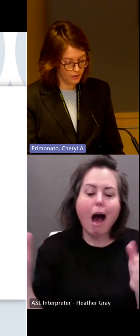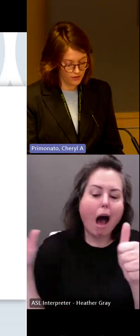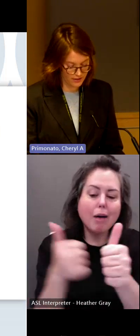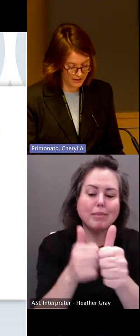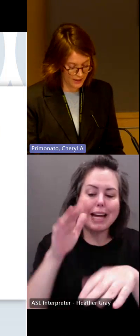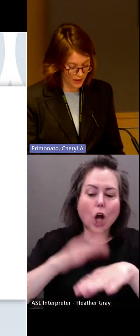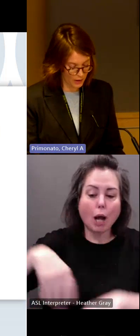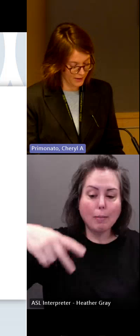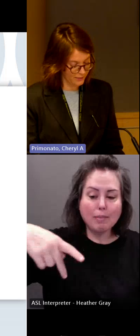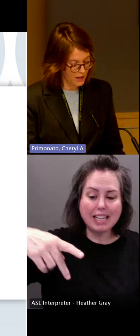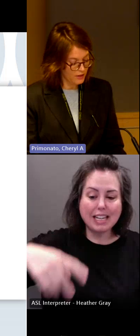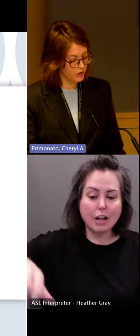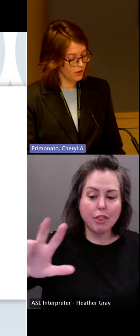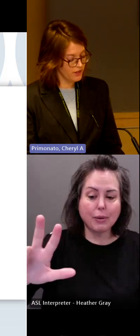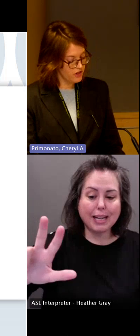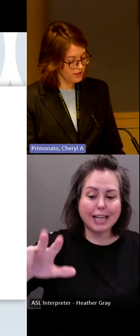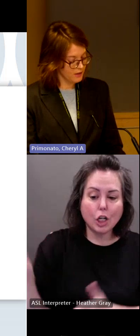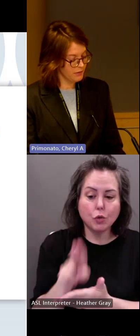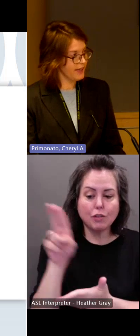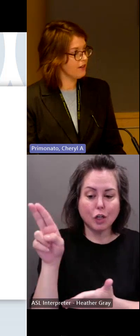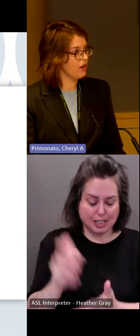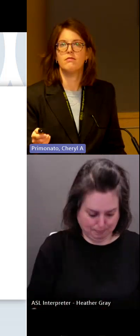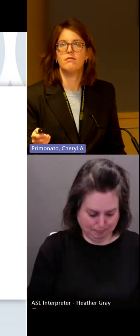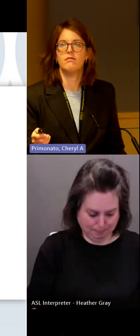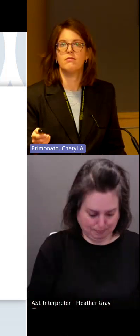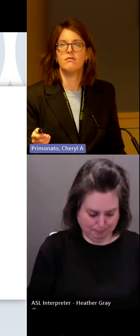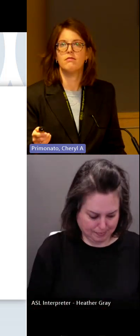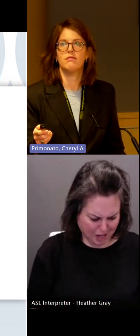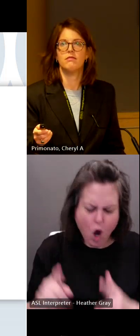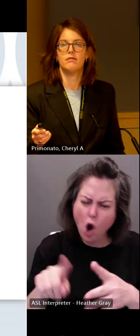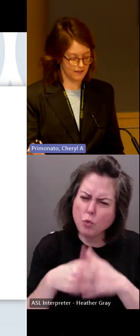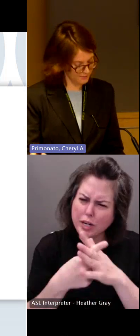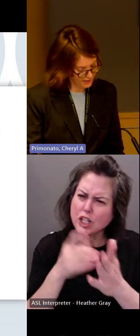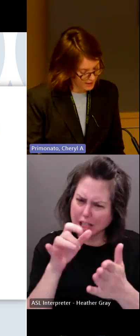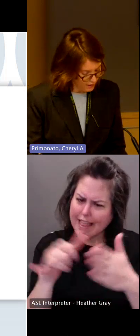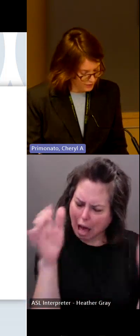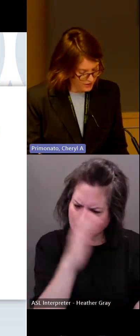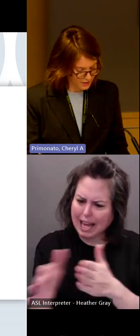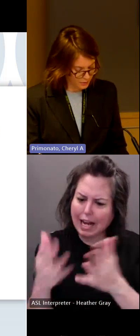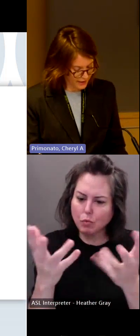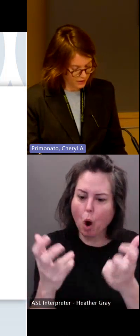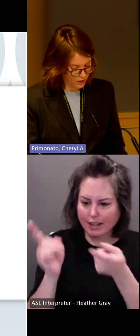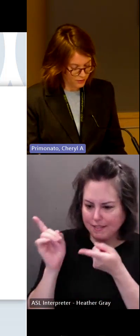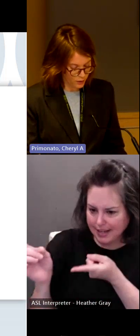P3 University Line route plan. So originally the plan called for